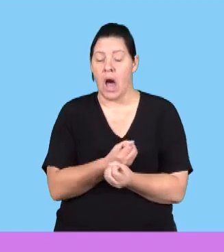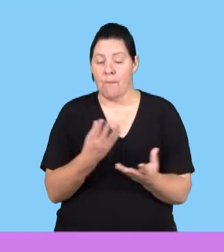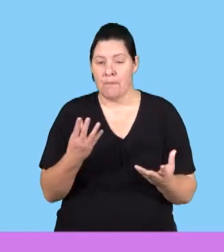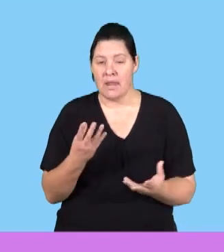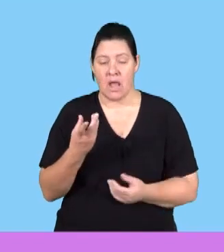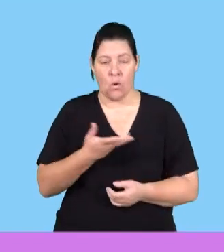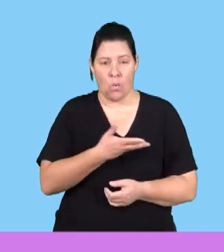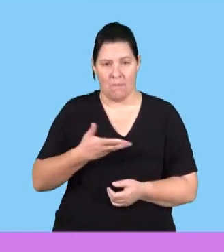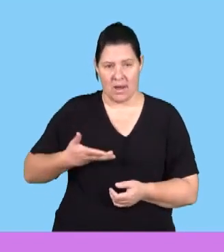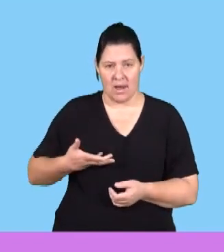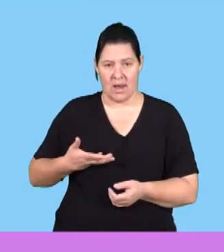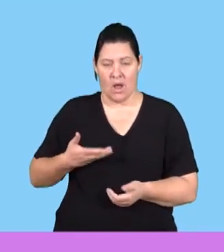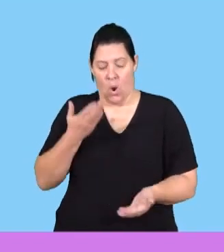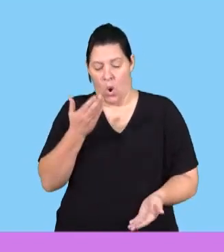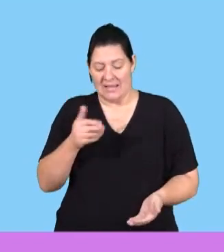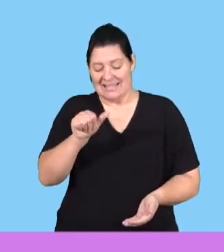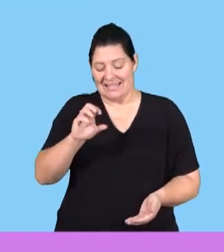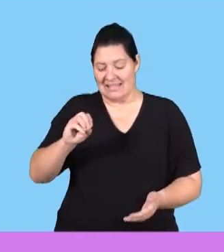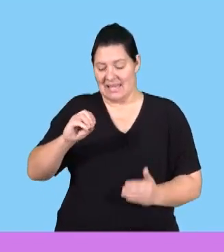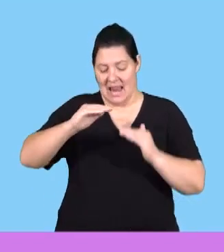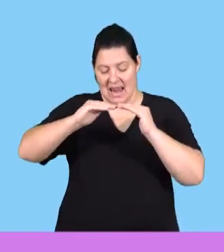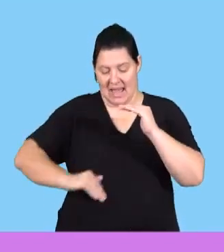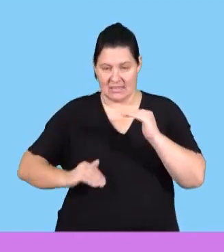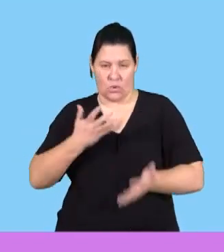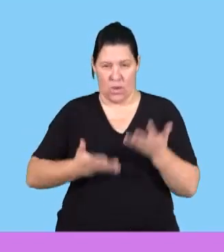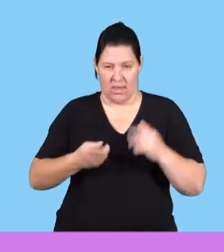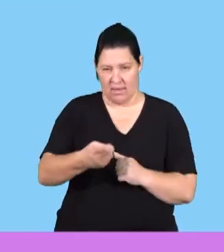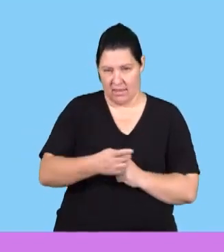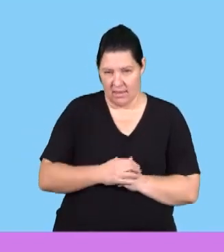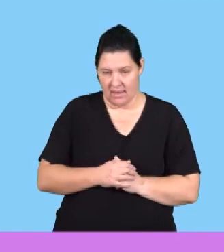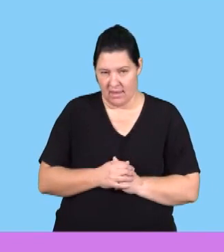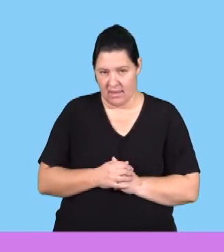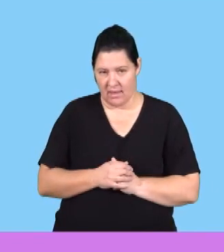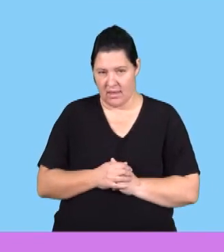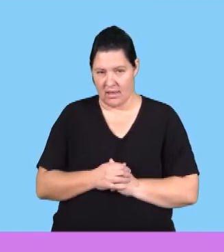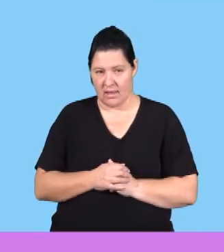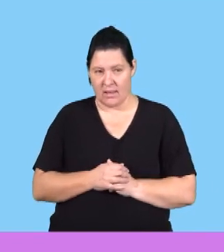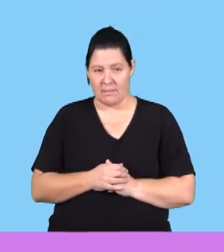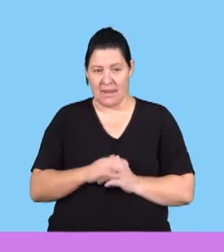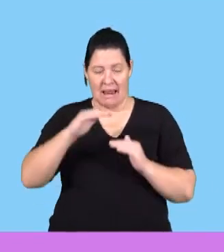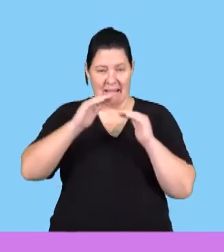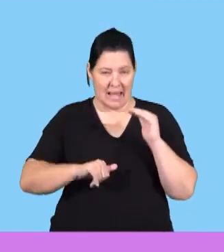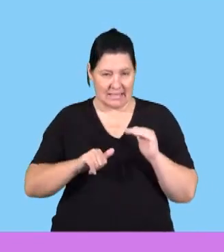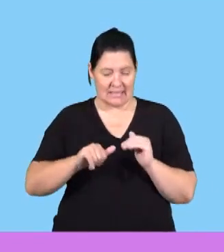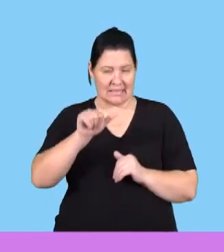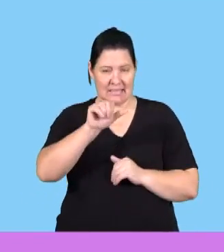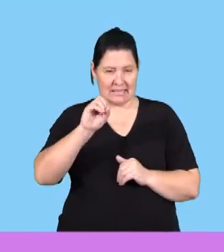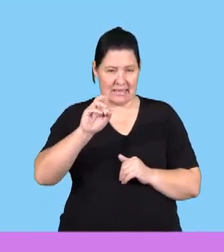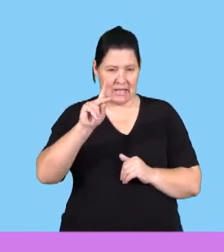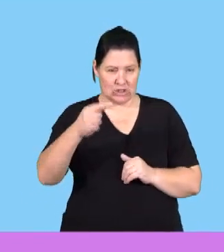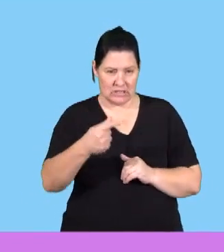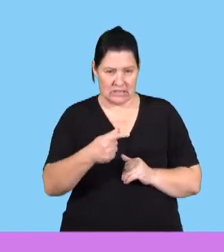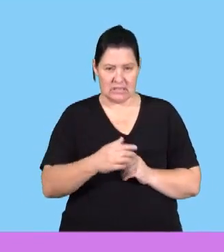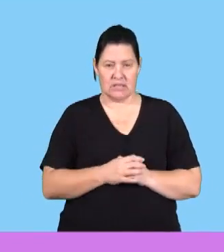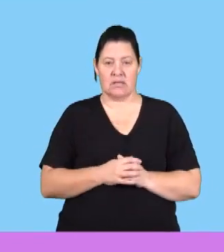many females, weigh less than 60 kilograms? So how many females weigh less than 60